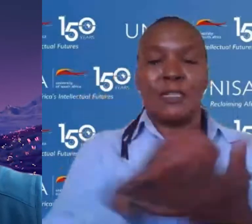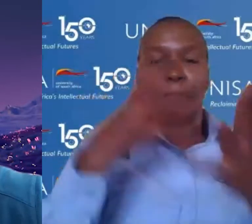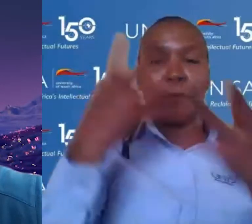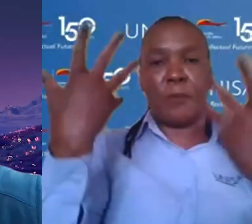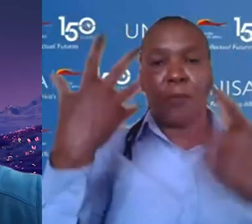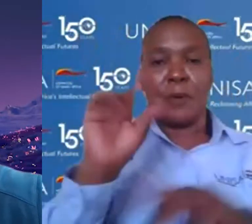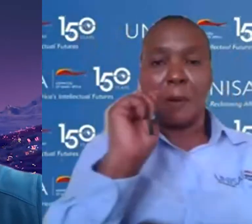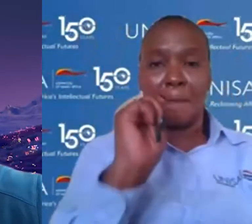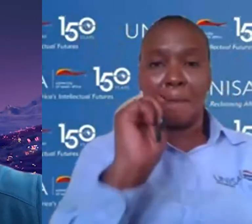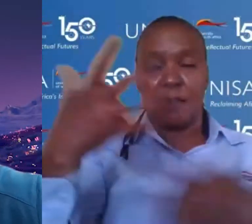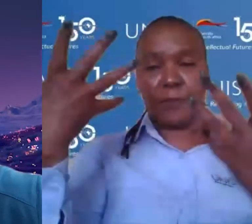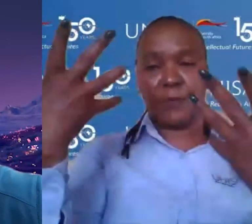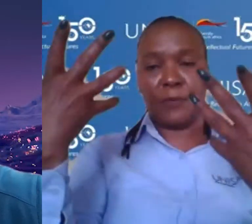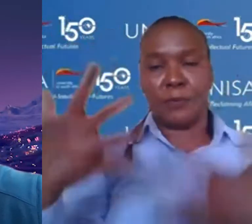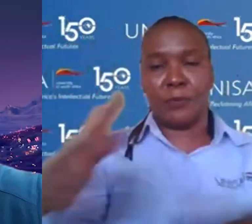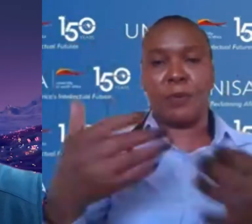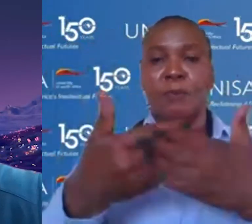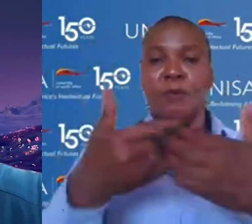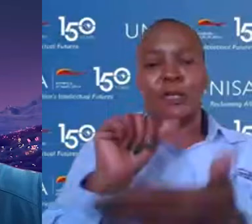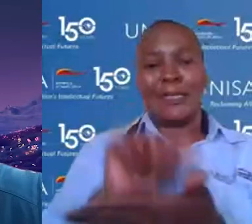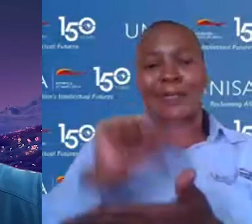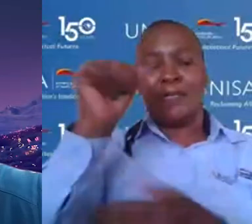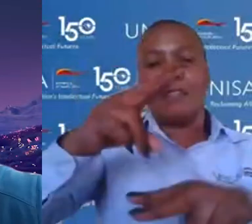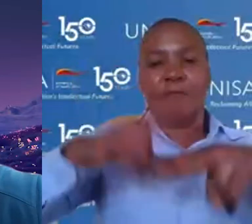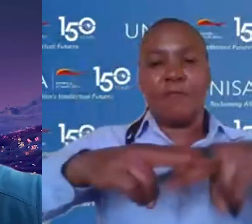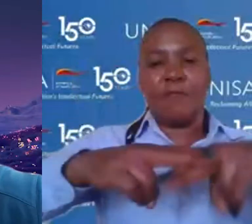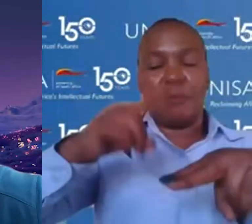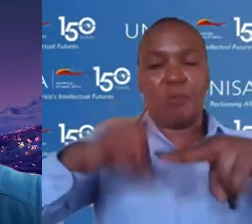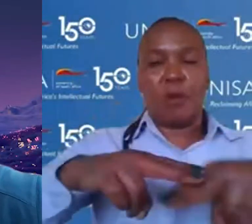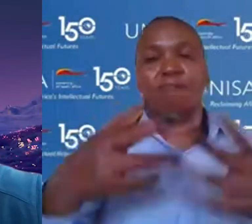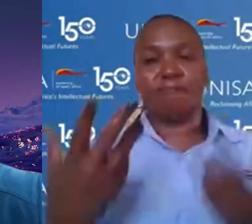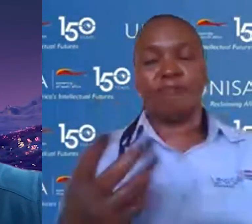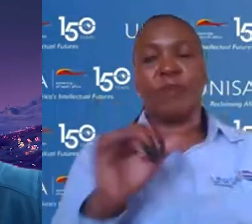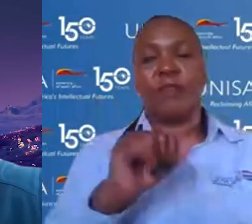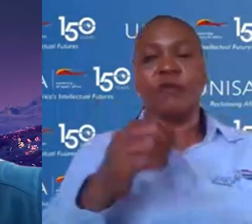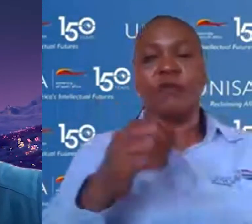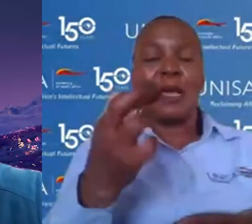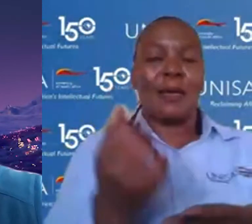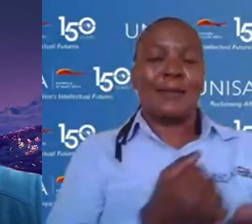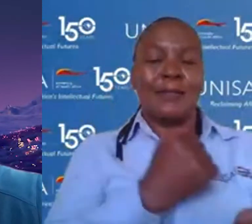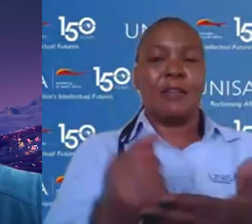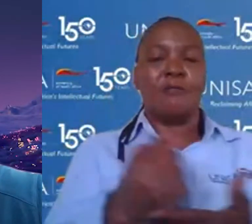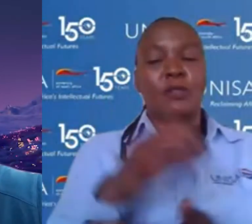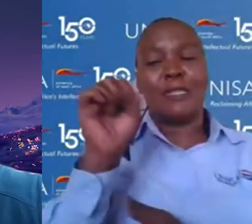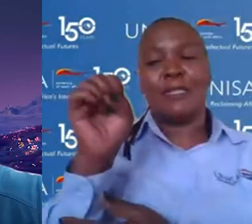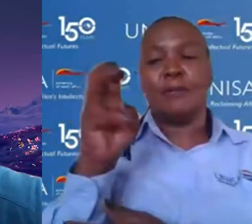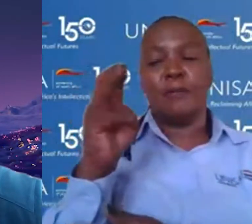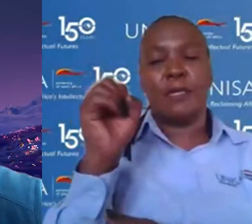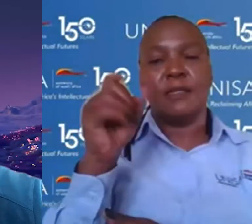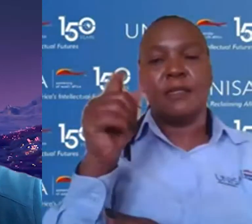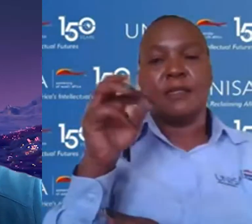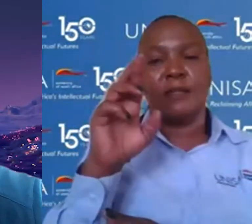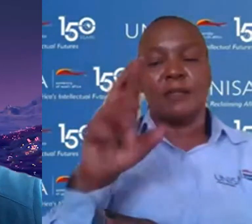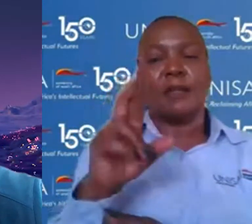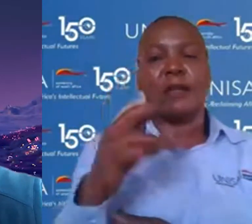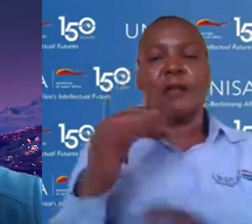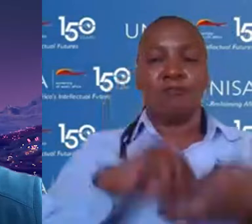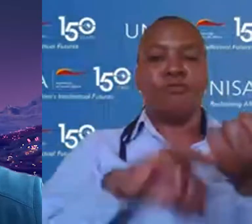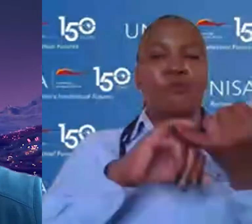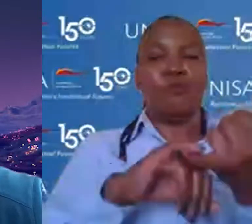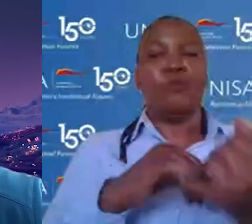fee before the 16th of February, if you are registering for semester modules, you should then be able